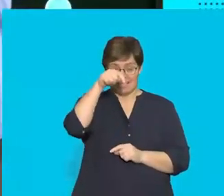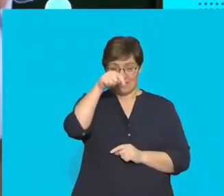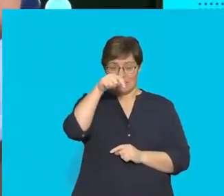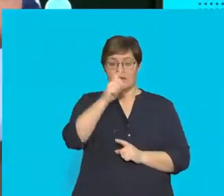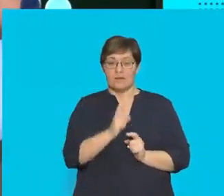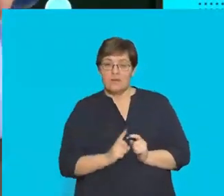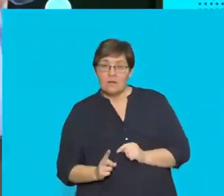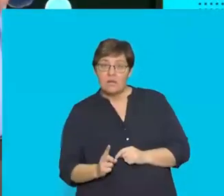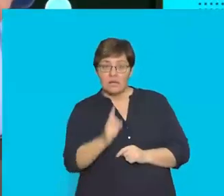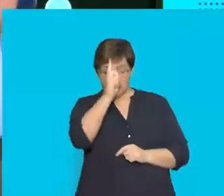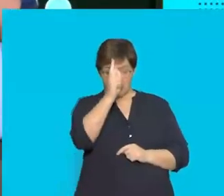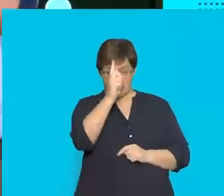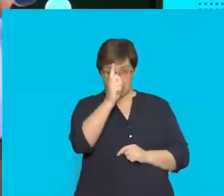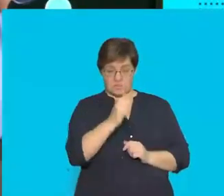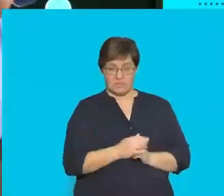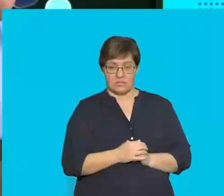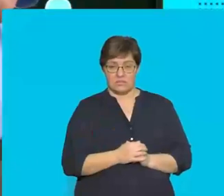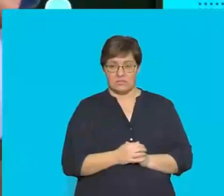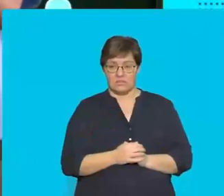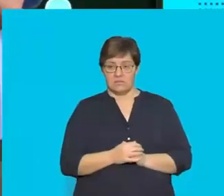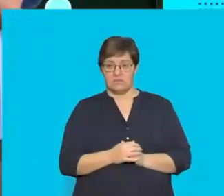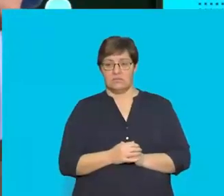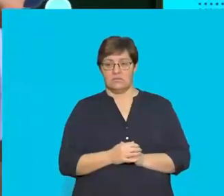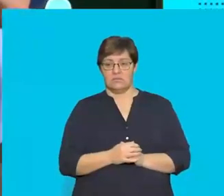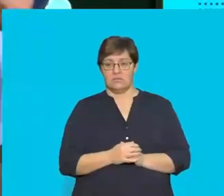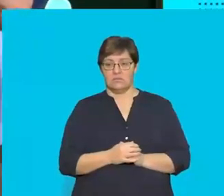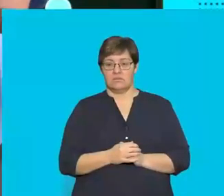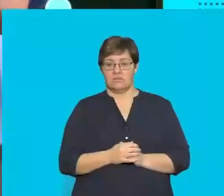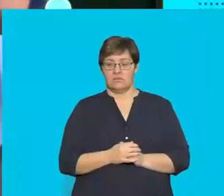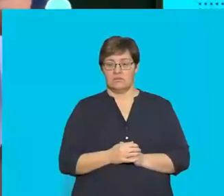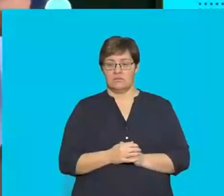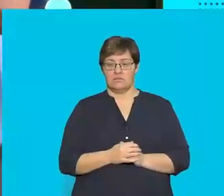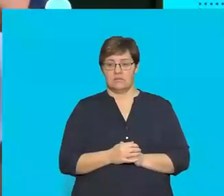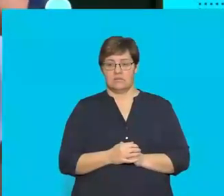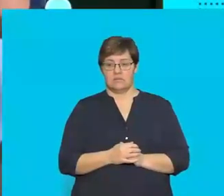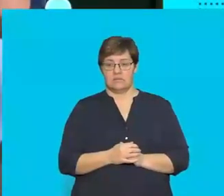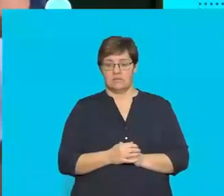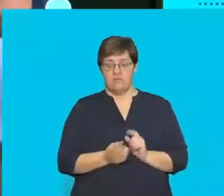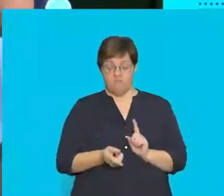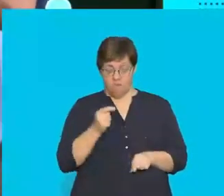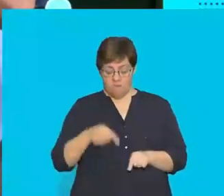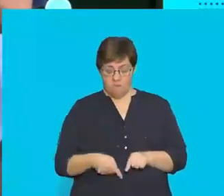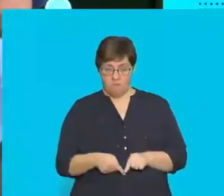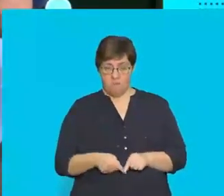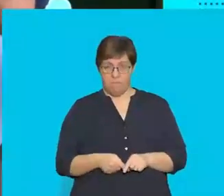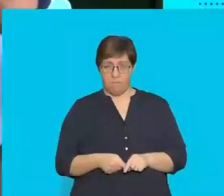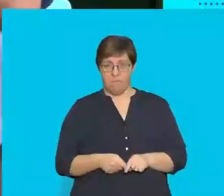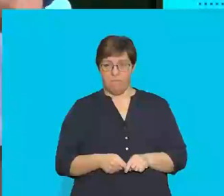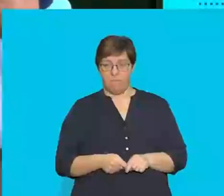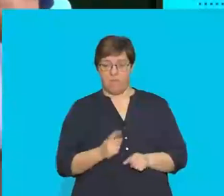the current is passing through. So that's the positive end. It's going from positive to negative. It's going